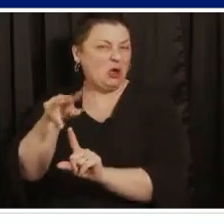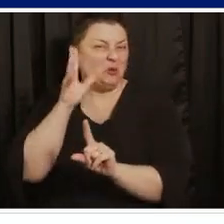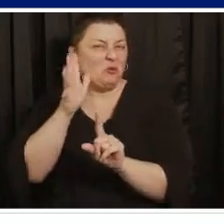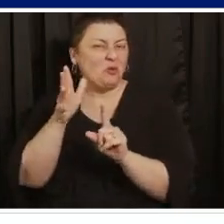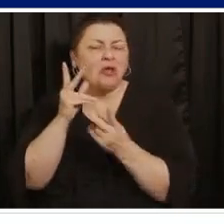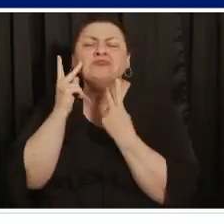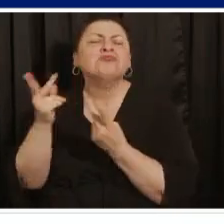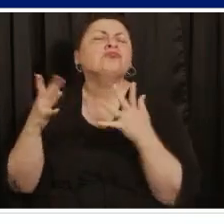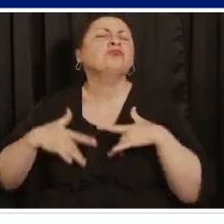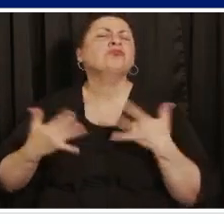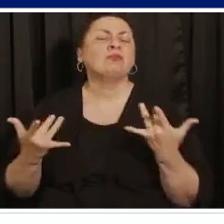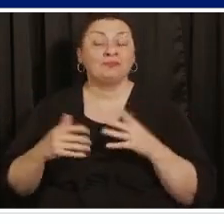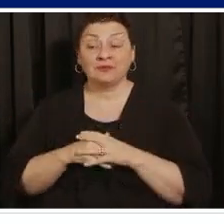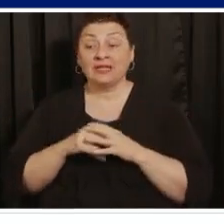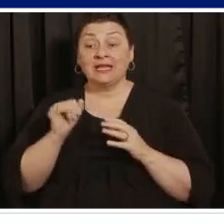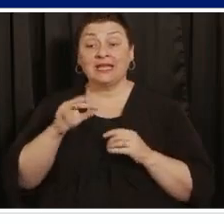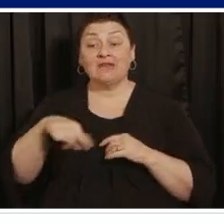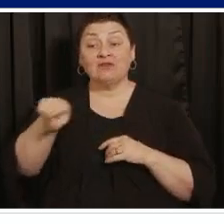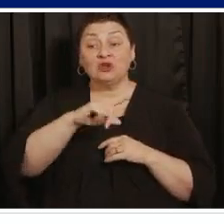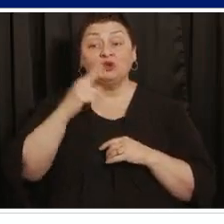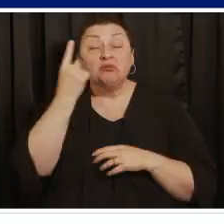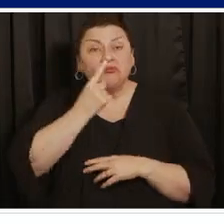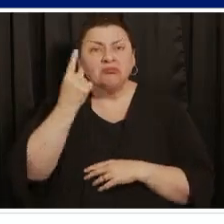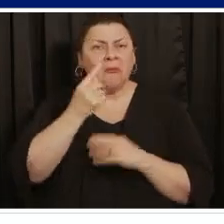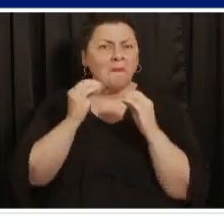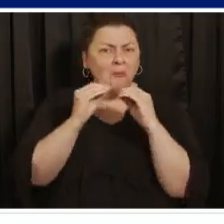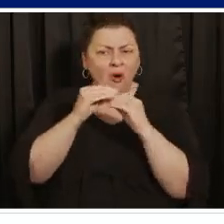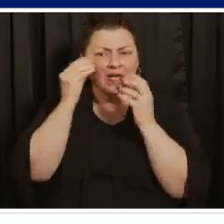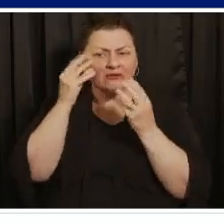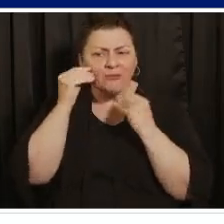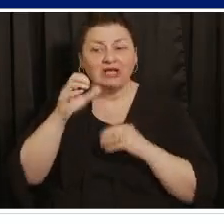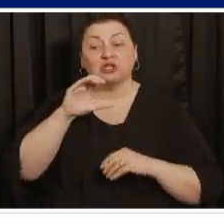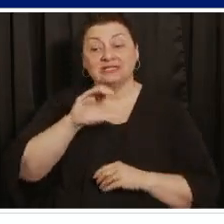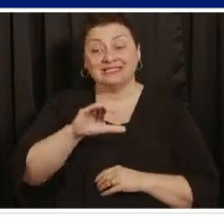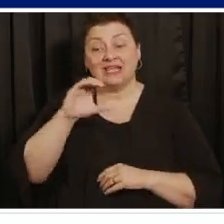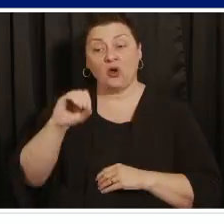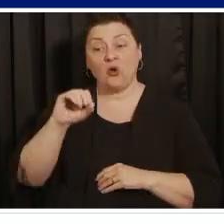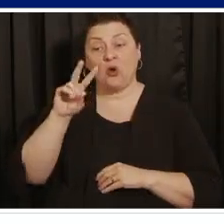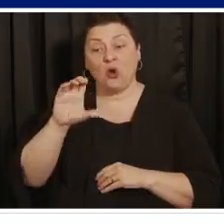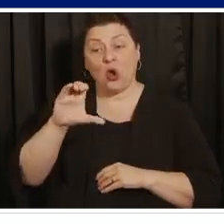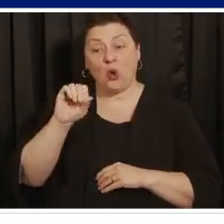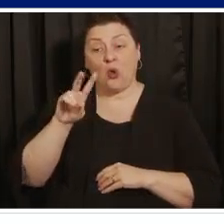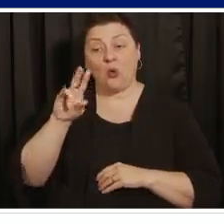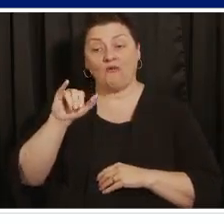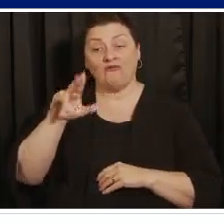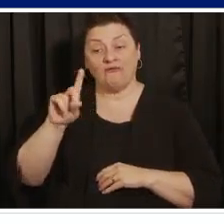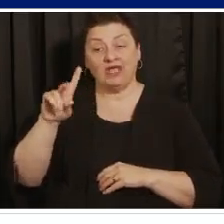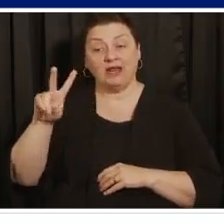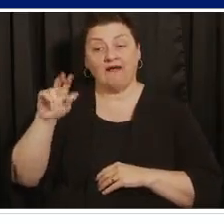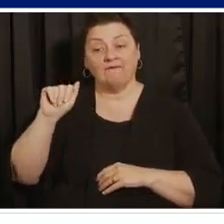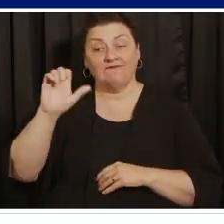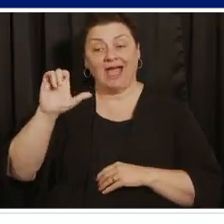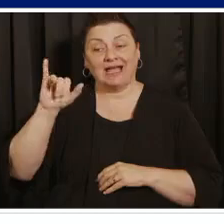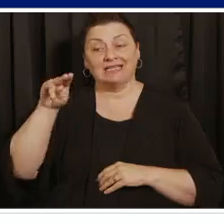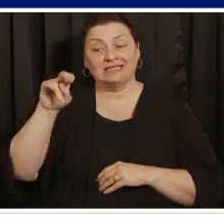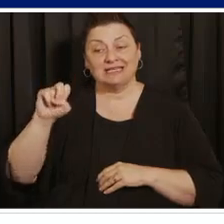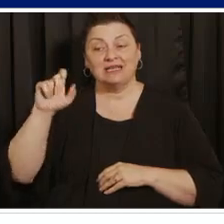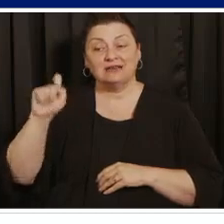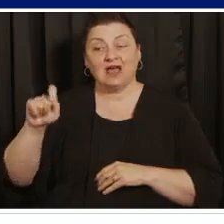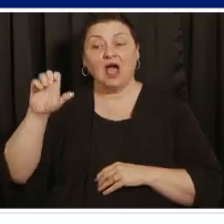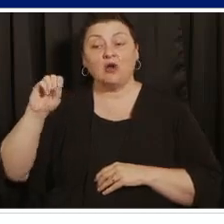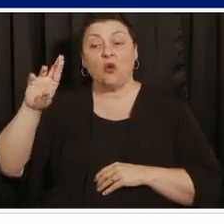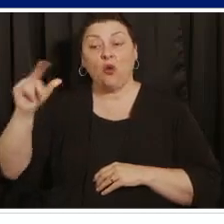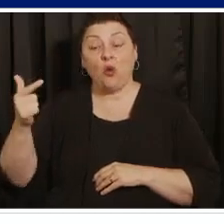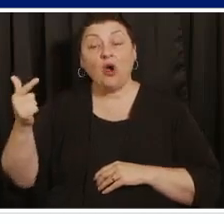and want to know, go to cocovidvaccine.org. Hundreds of sites across the state, whatever you like. It could be at your grocery store while you pick